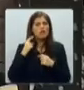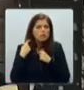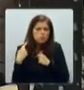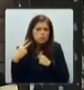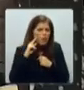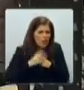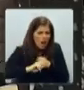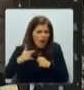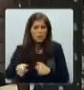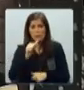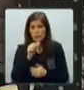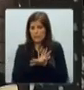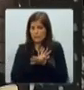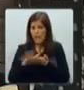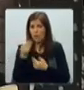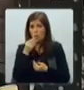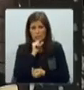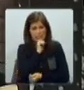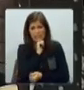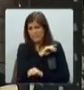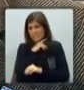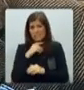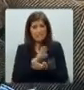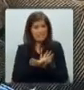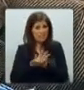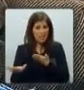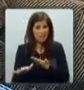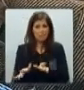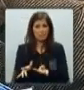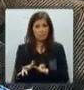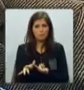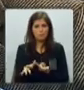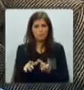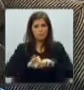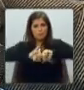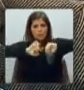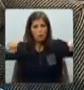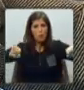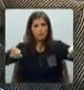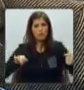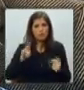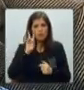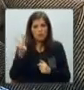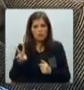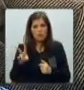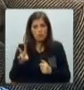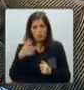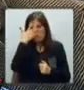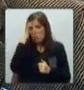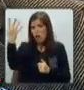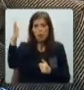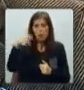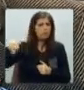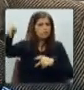get something to drink, without food. Opened the doors and we saw